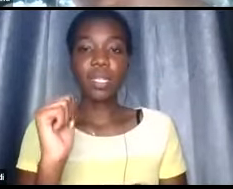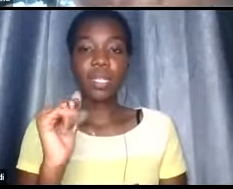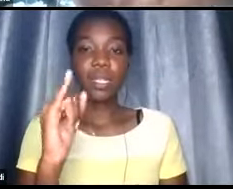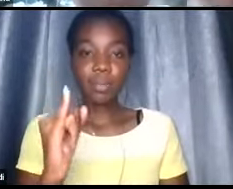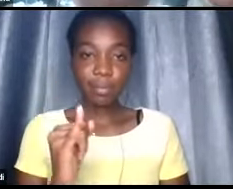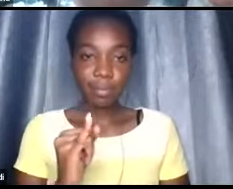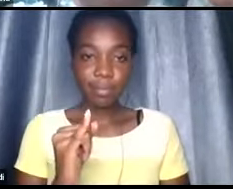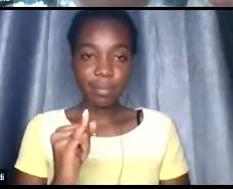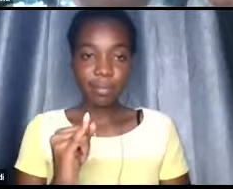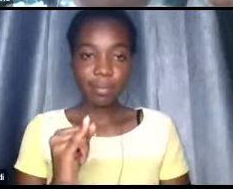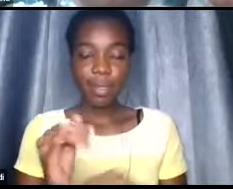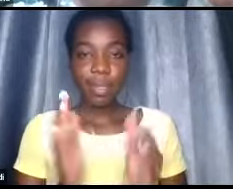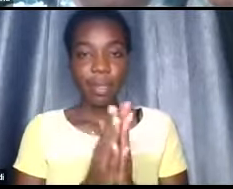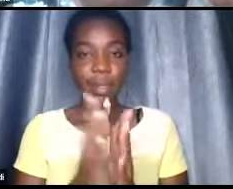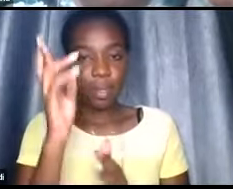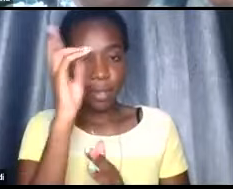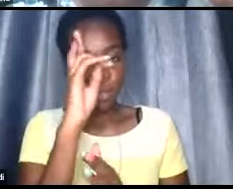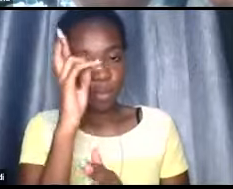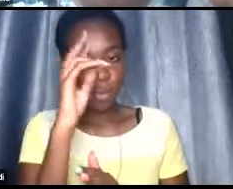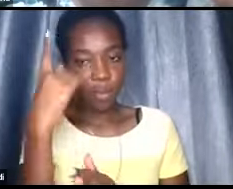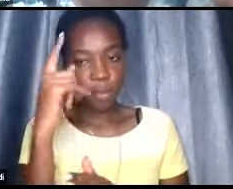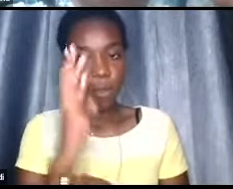The reason for being.